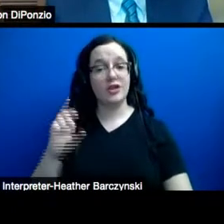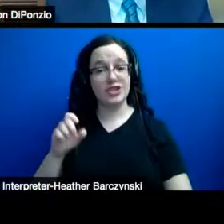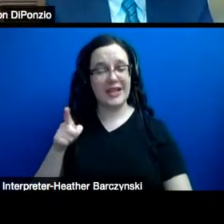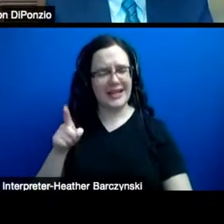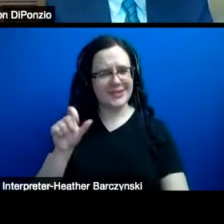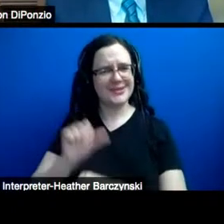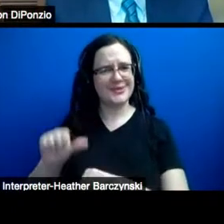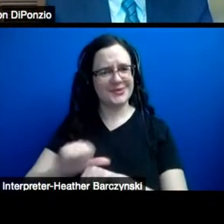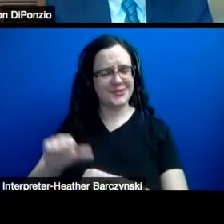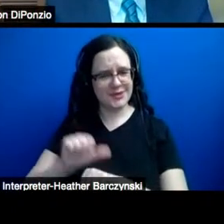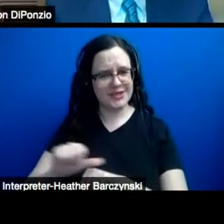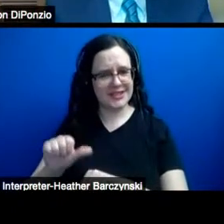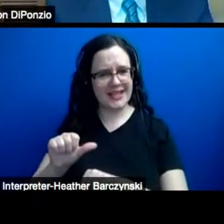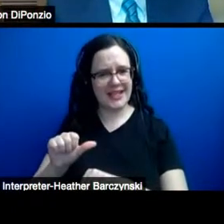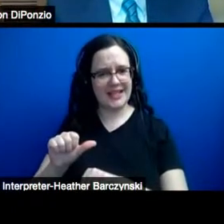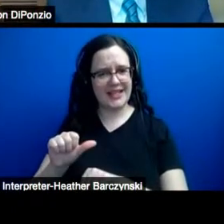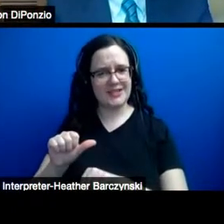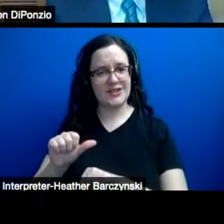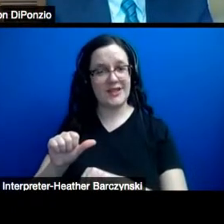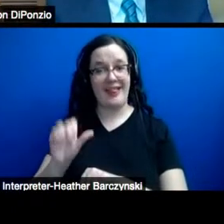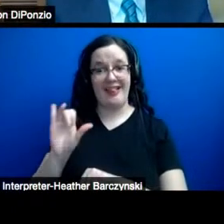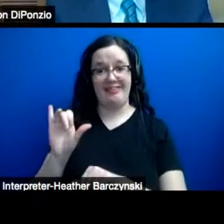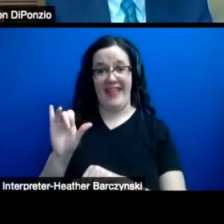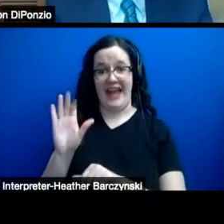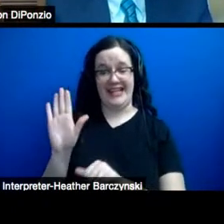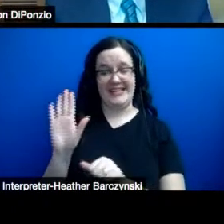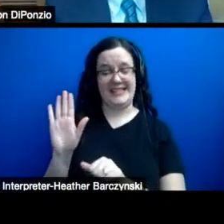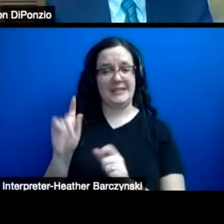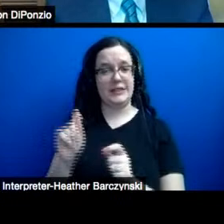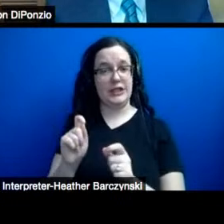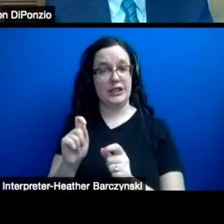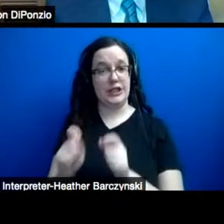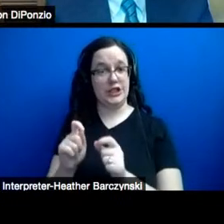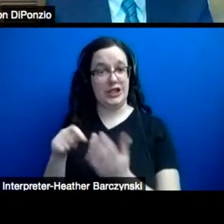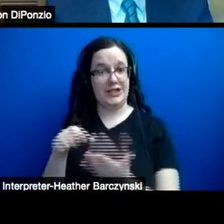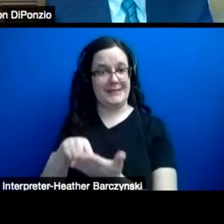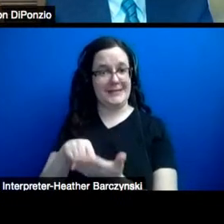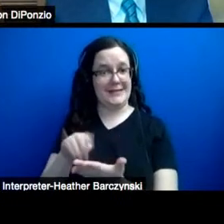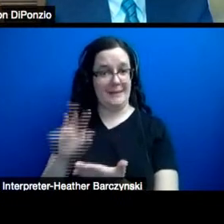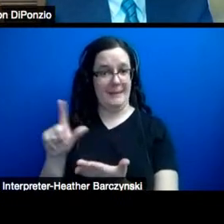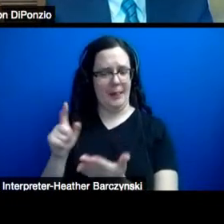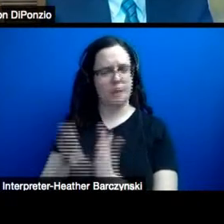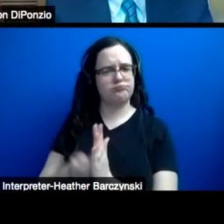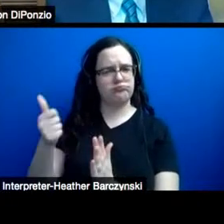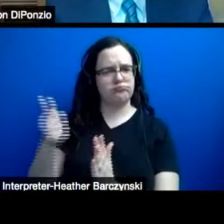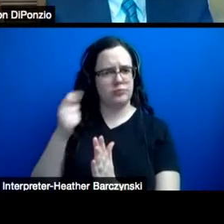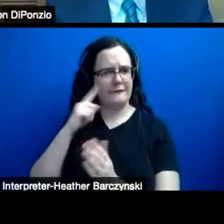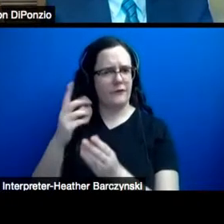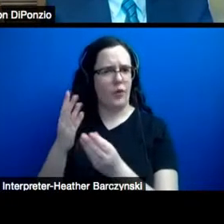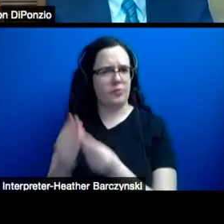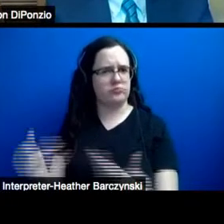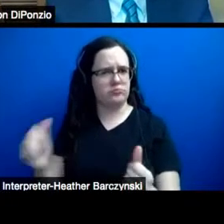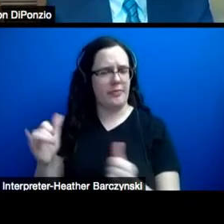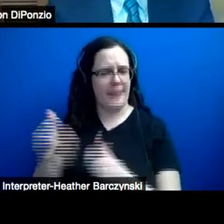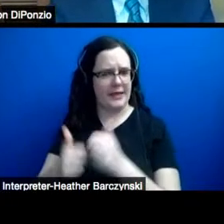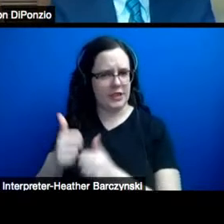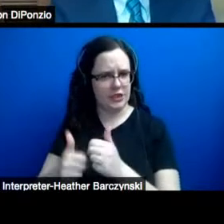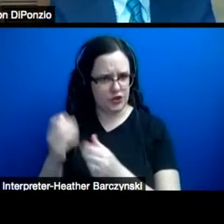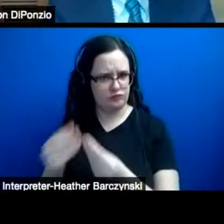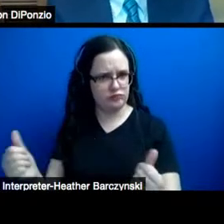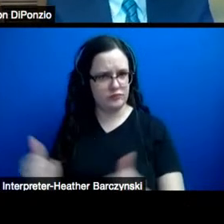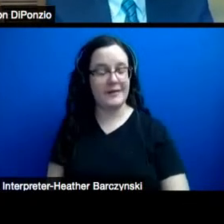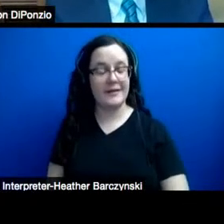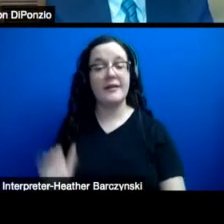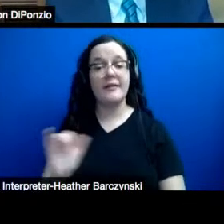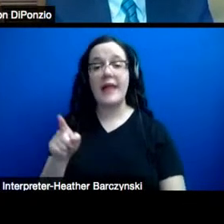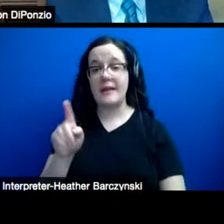rebuild to remove the adjustments to correct the issue. And as Bill mentioned